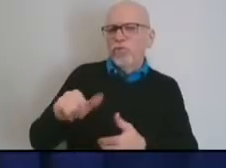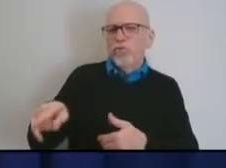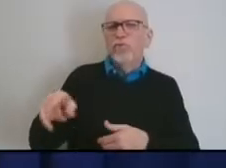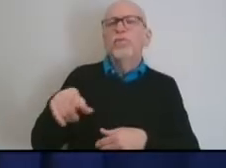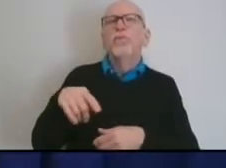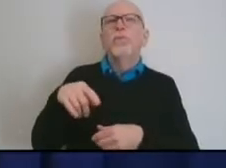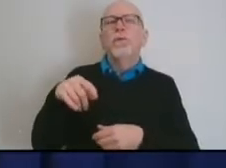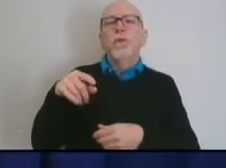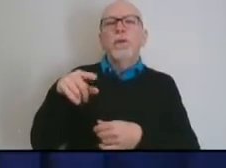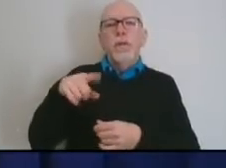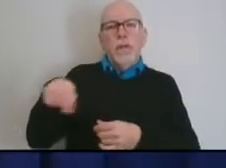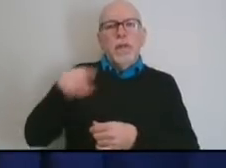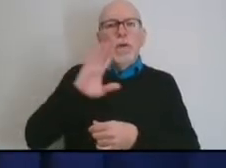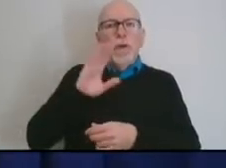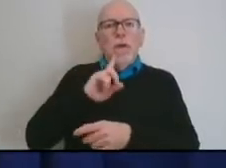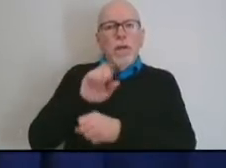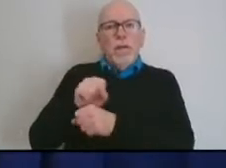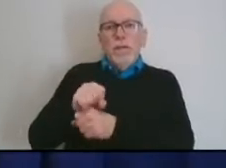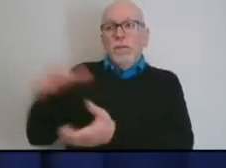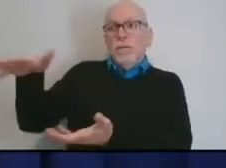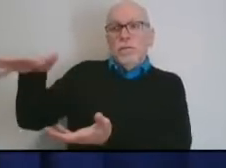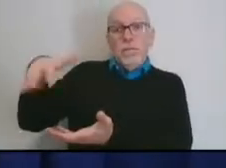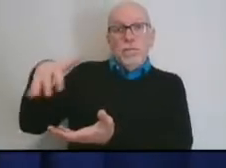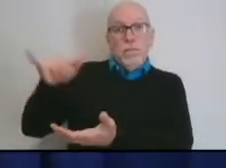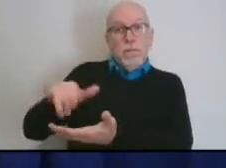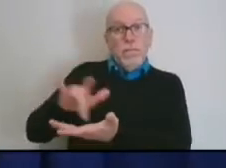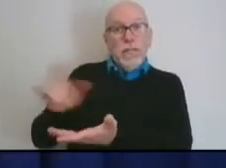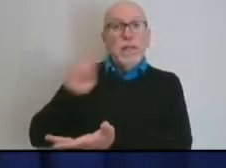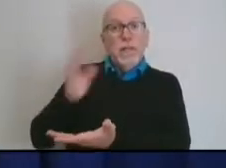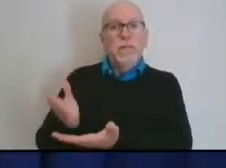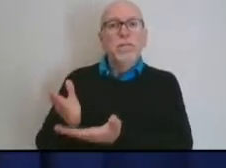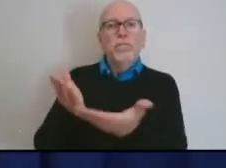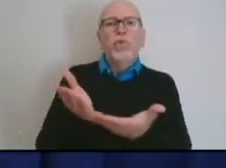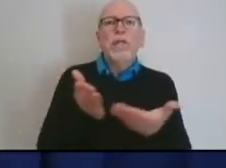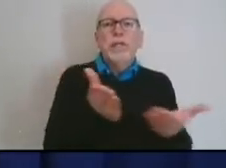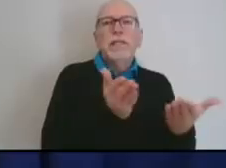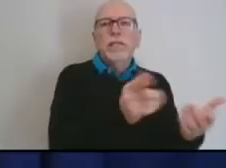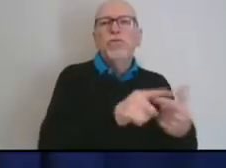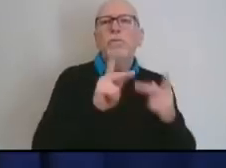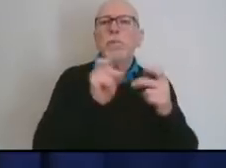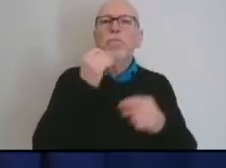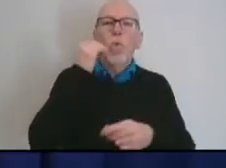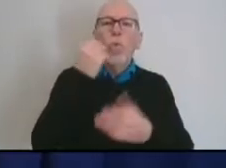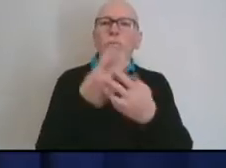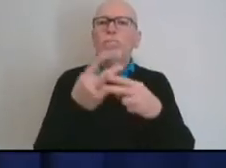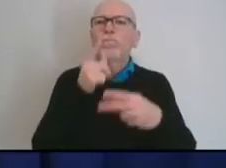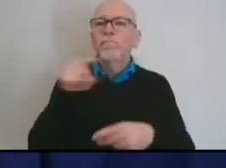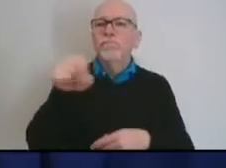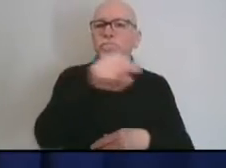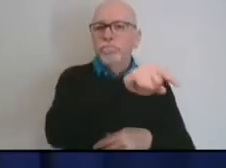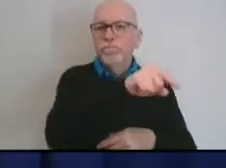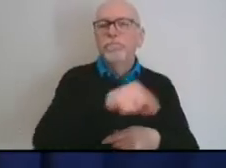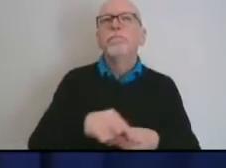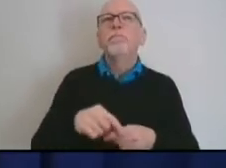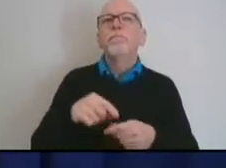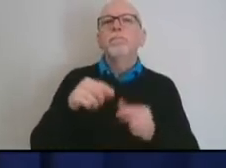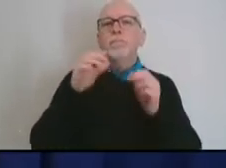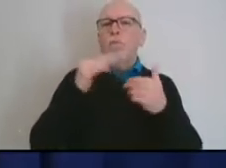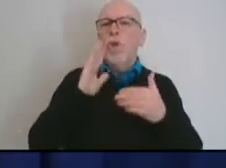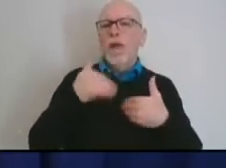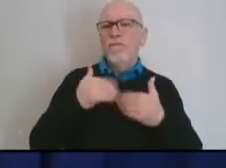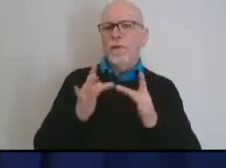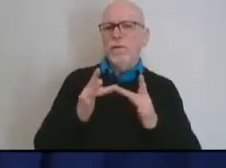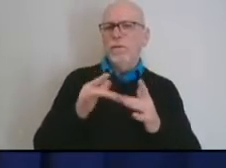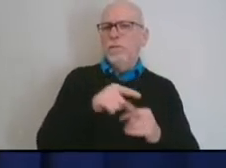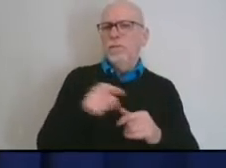individuals, of actually picking those doses up and then taking them to the homes of these homebound individuals. And there'll be a portal where we can actually have